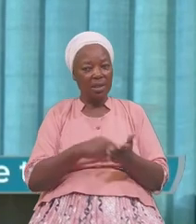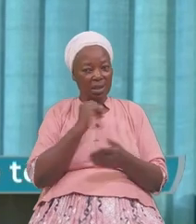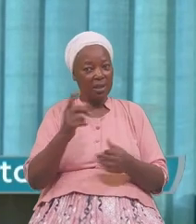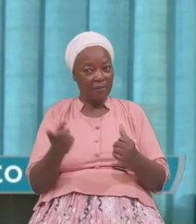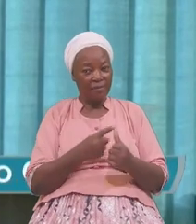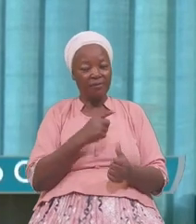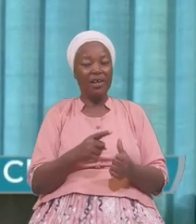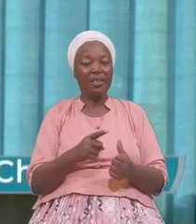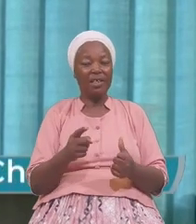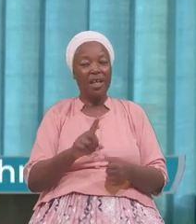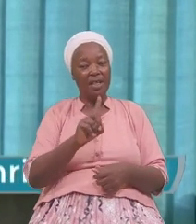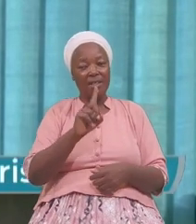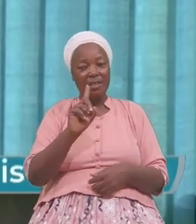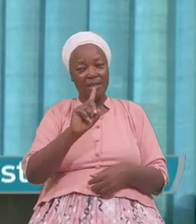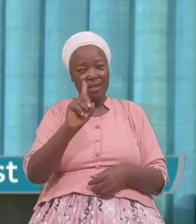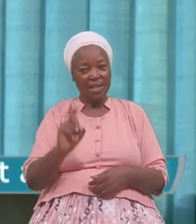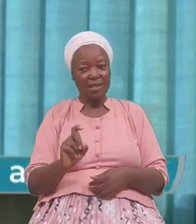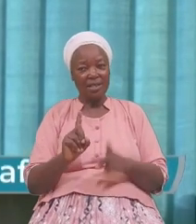the genuineness of your conversion.